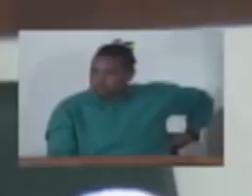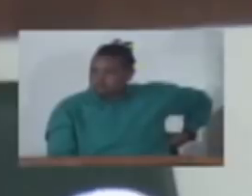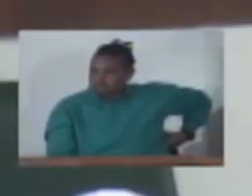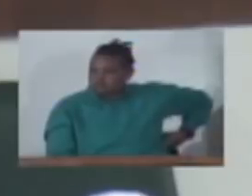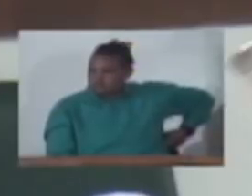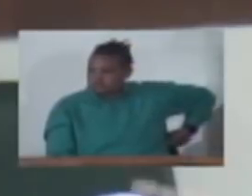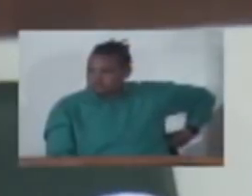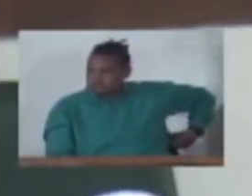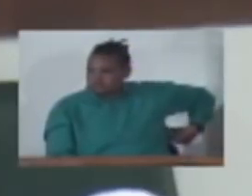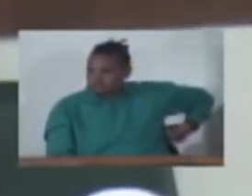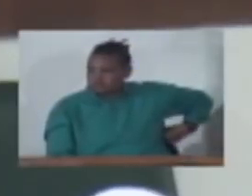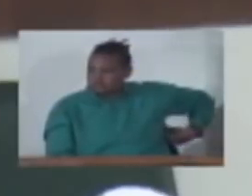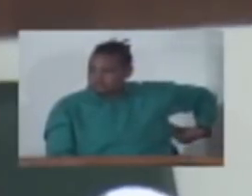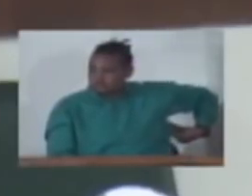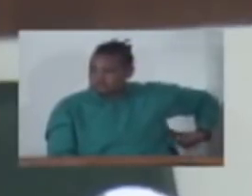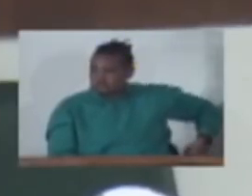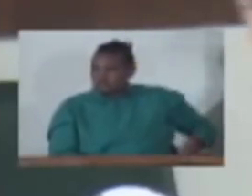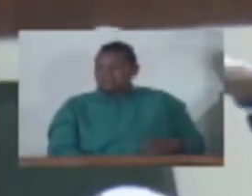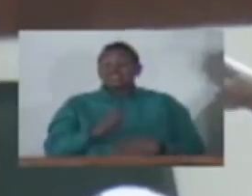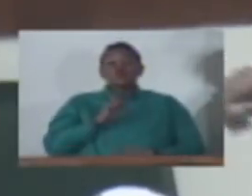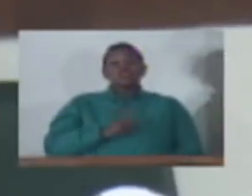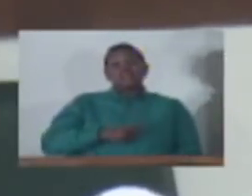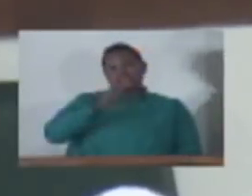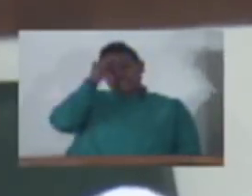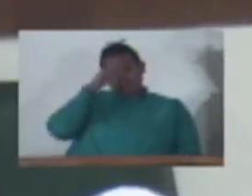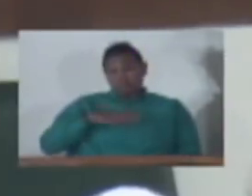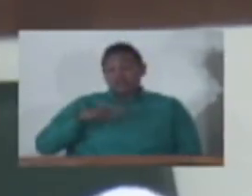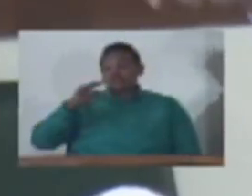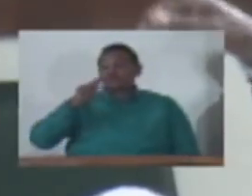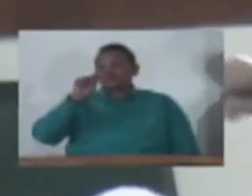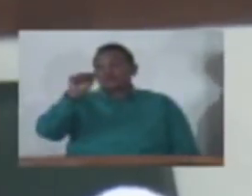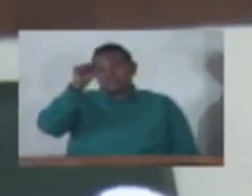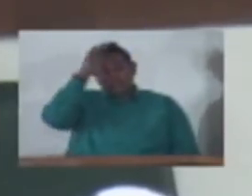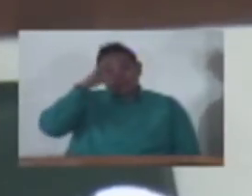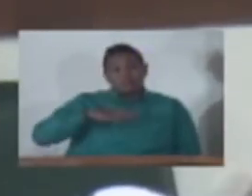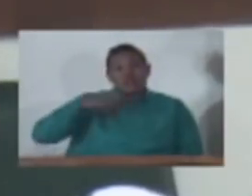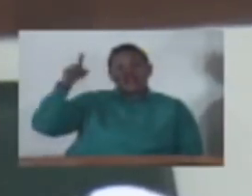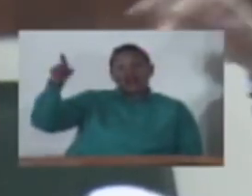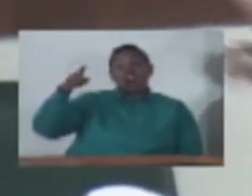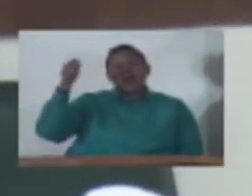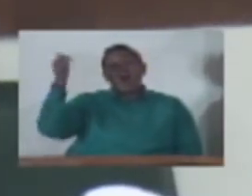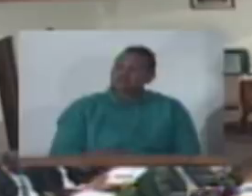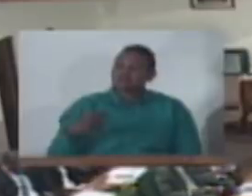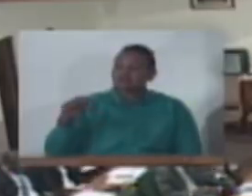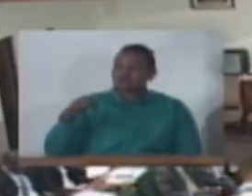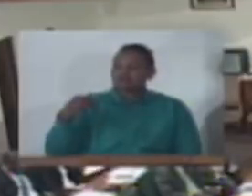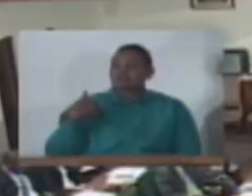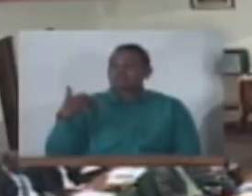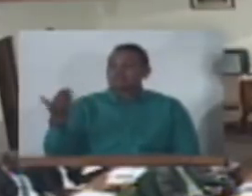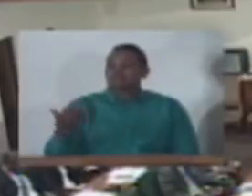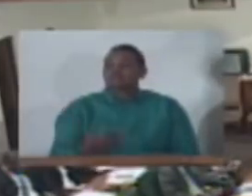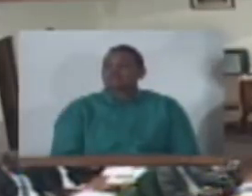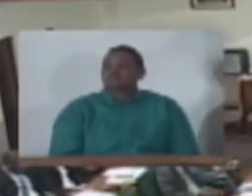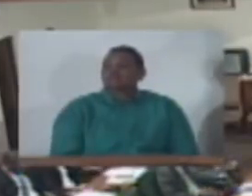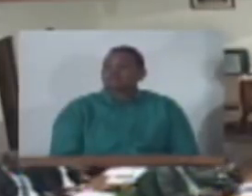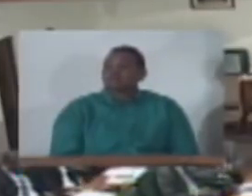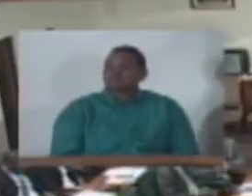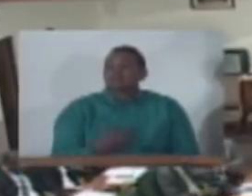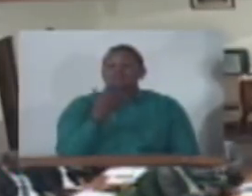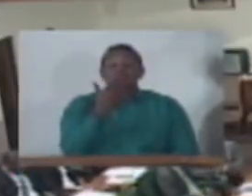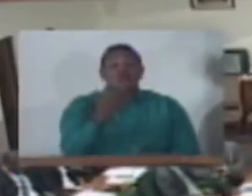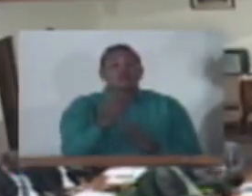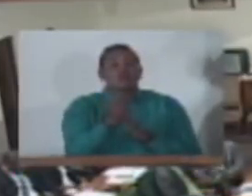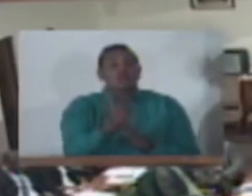been provided to benefit qualified pensioners who have met the vested period of 5 years. These pensioners, he says, will